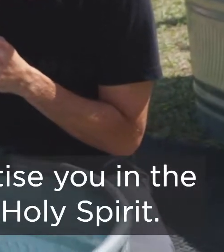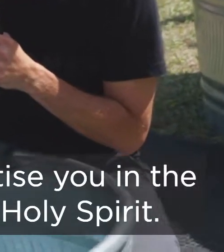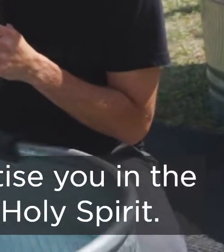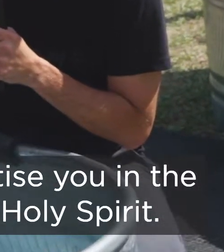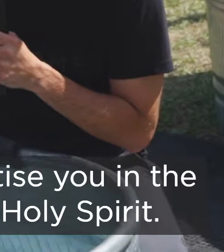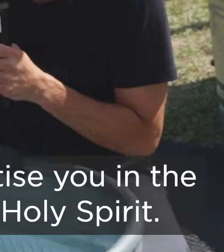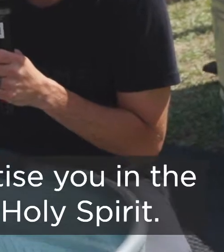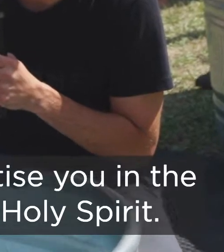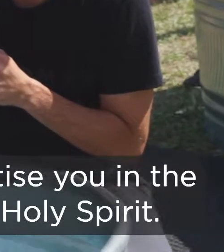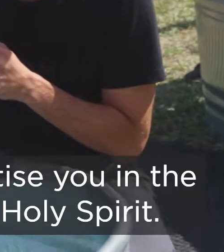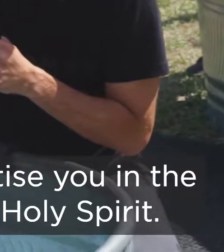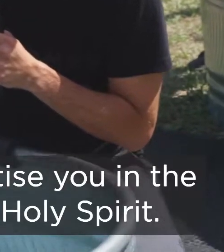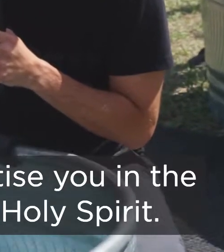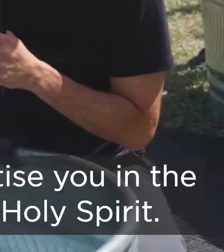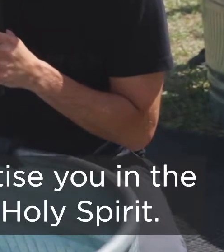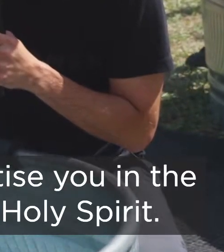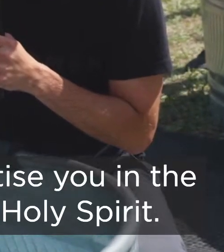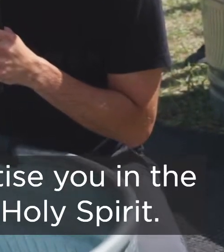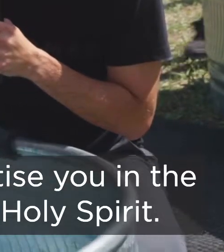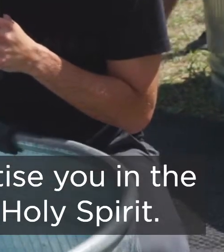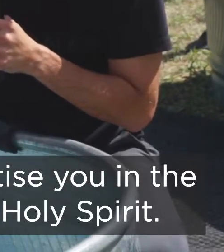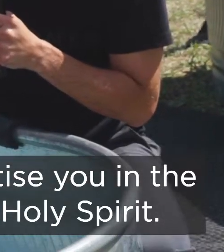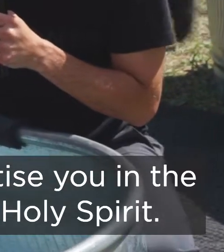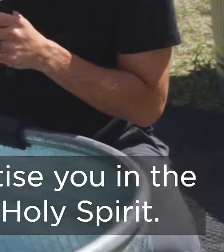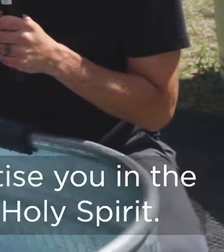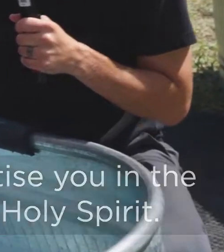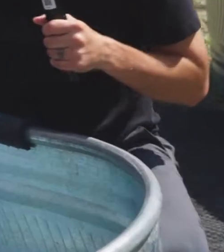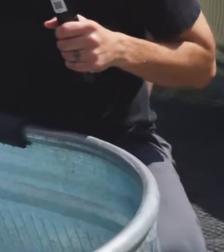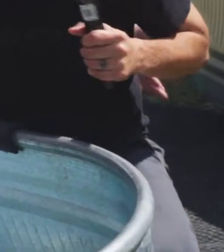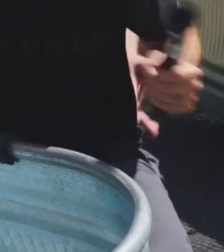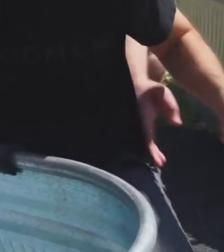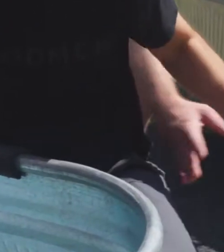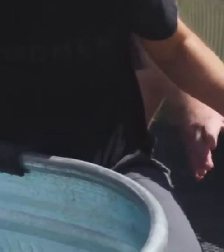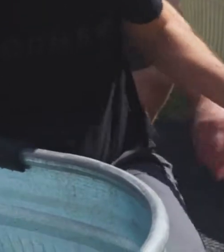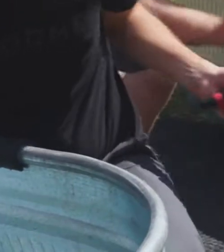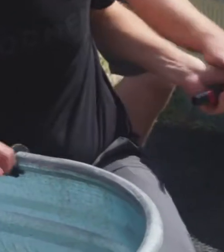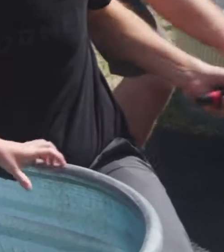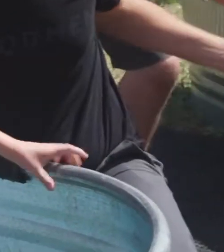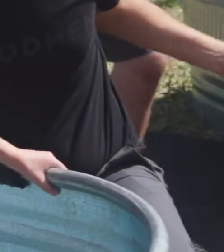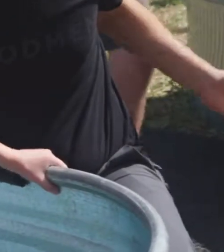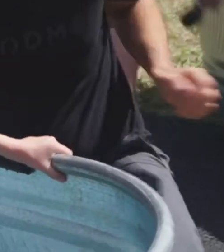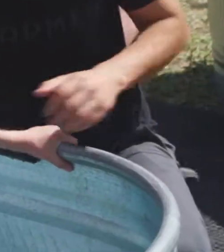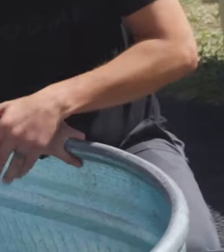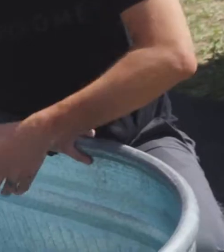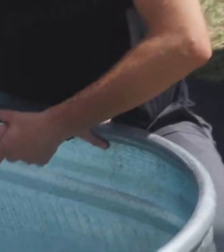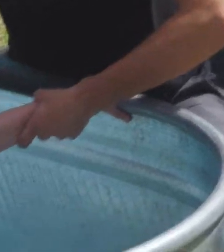you in the name of the Father, the Son, and the Holy Spirit.